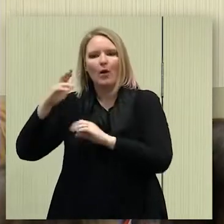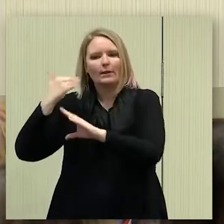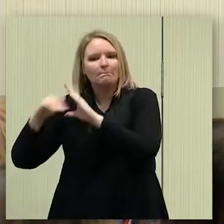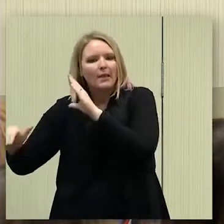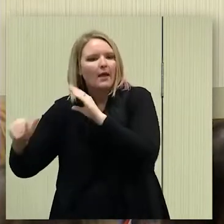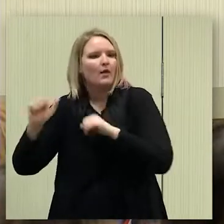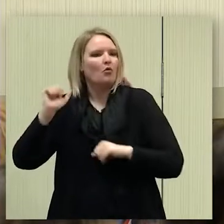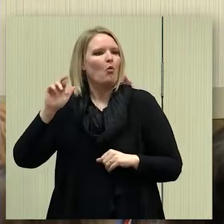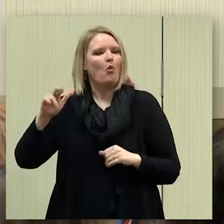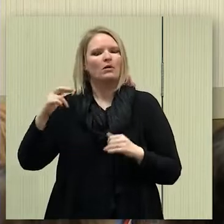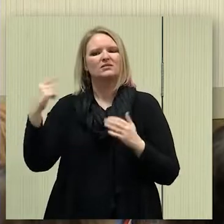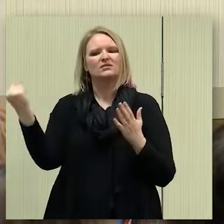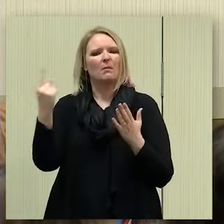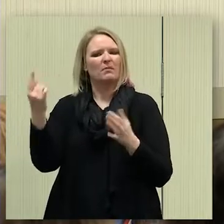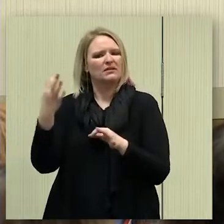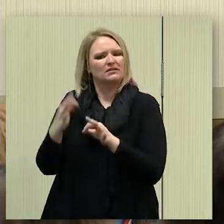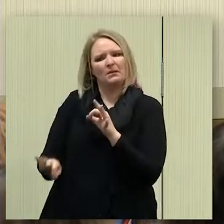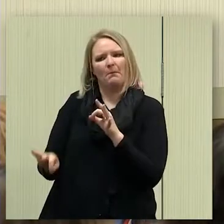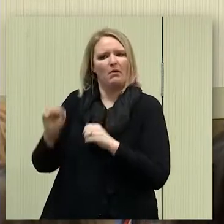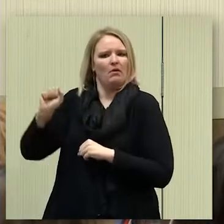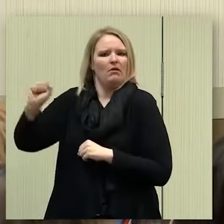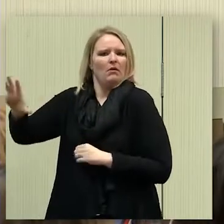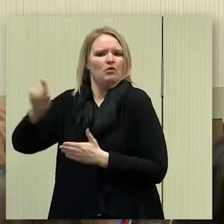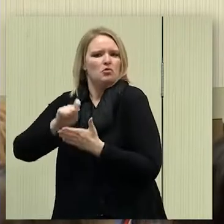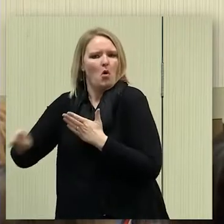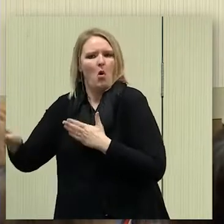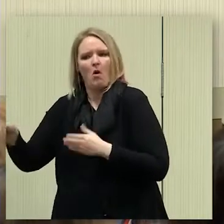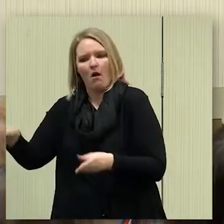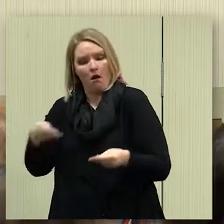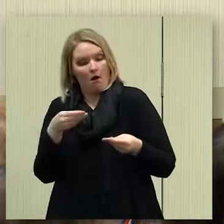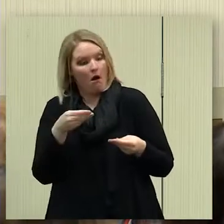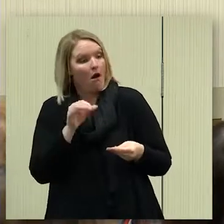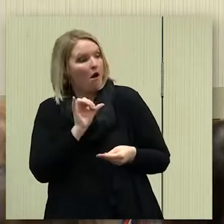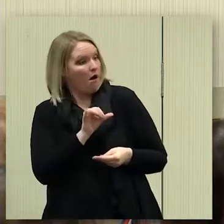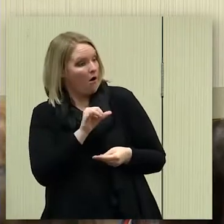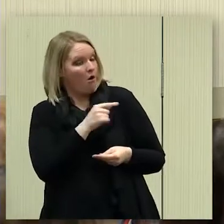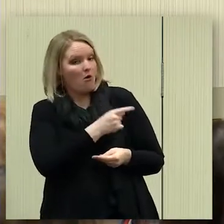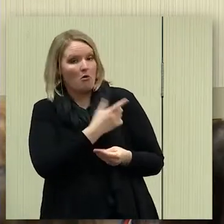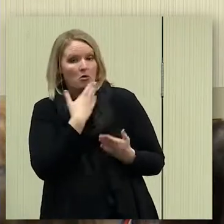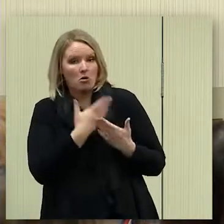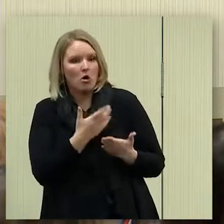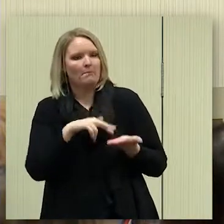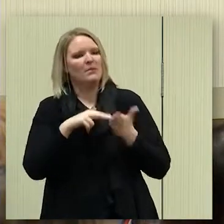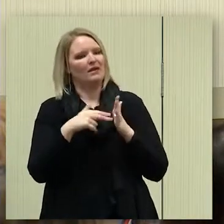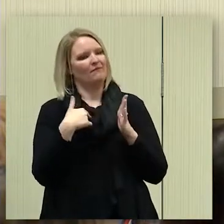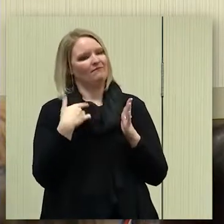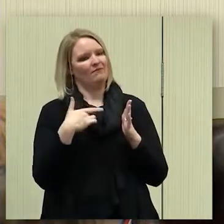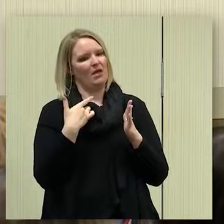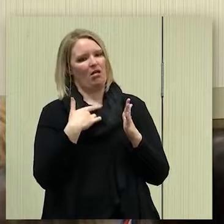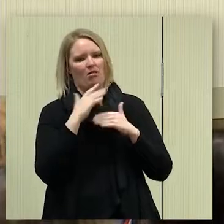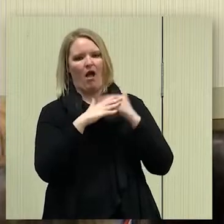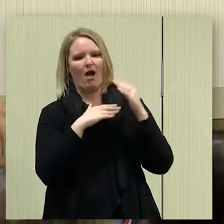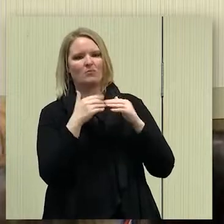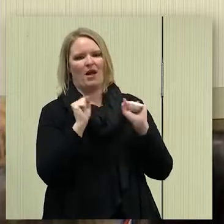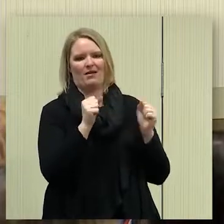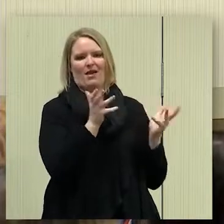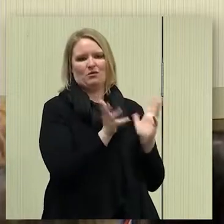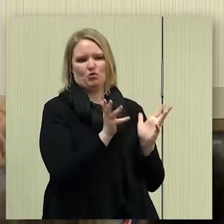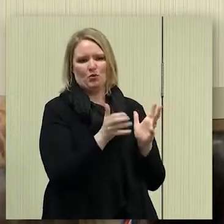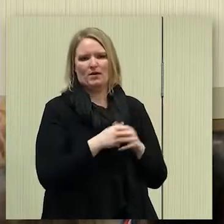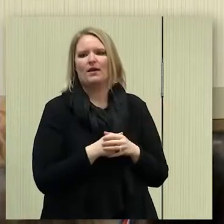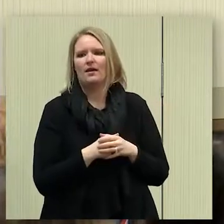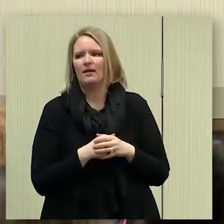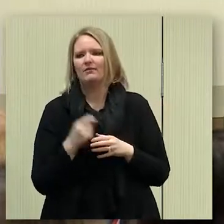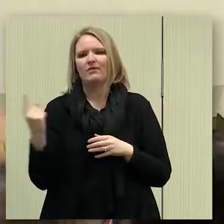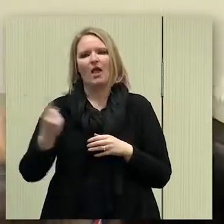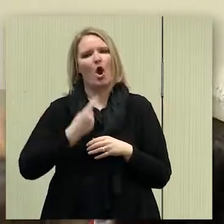email or just a simple note, so that they can get being comfortable with communicating with you. Yeah, because absolutely. they always think it's something